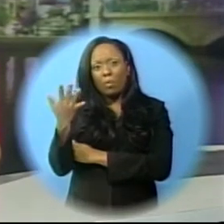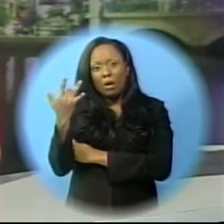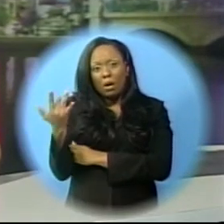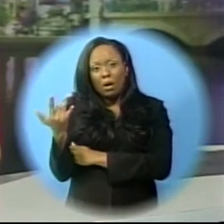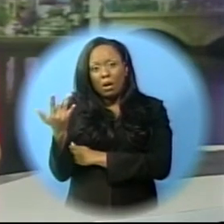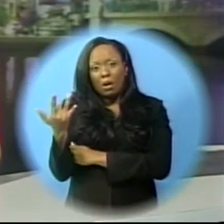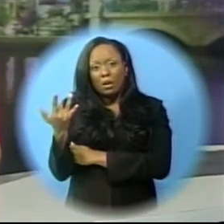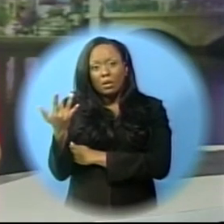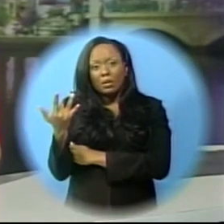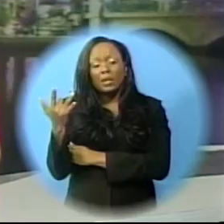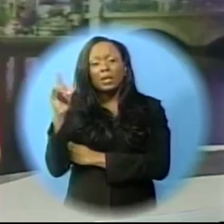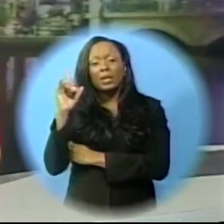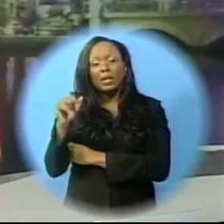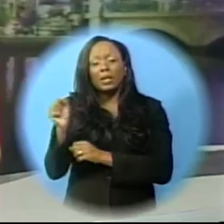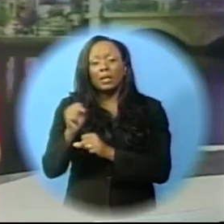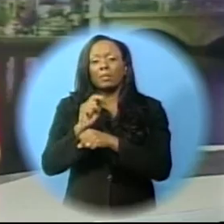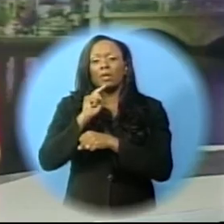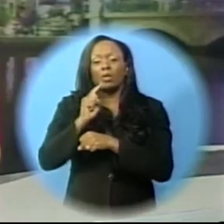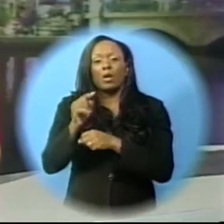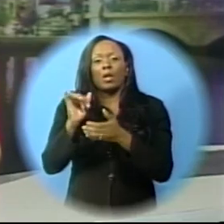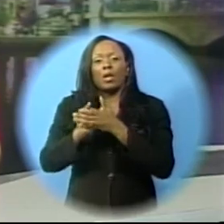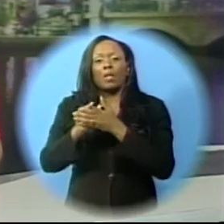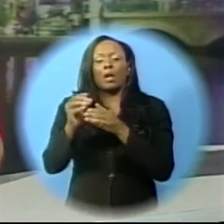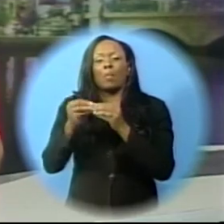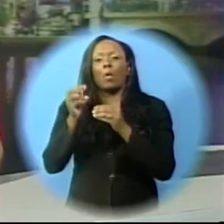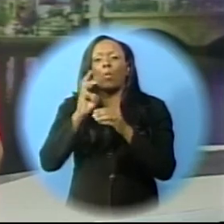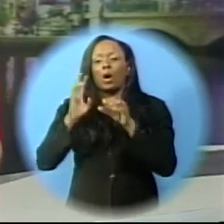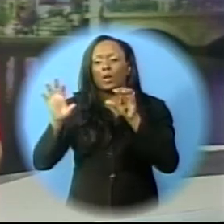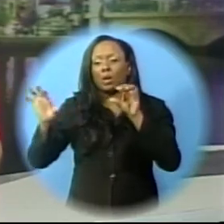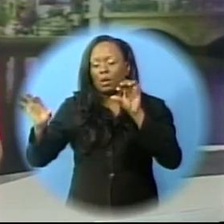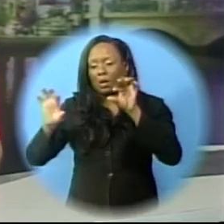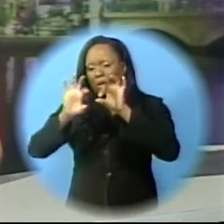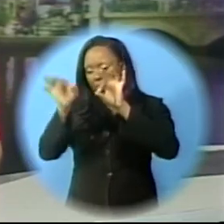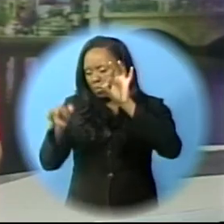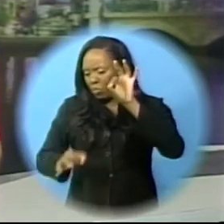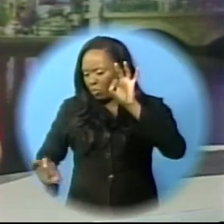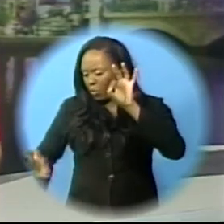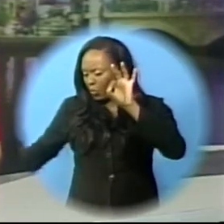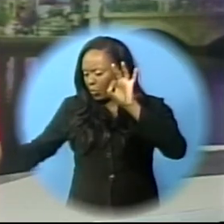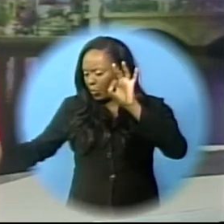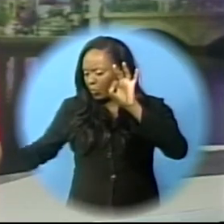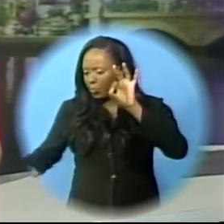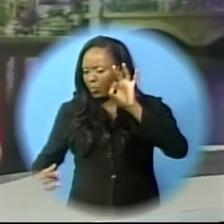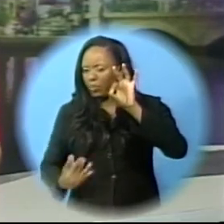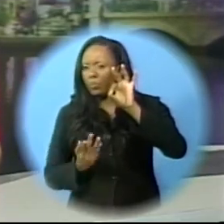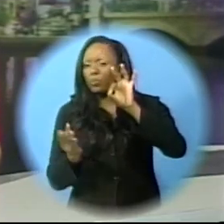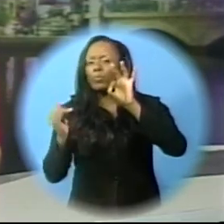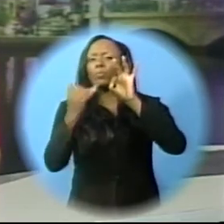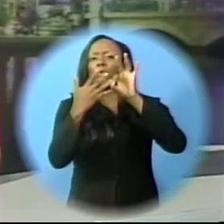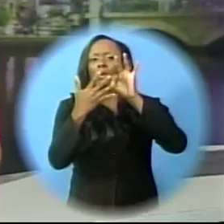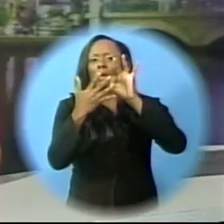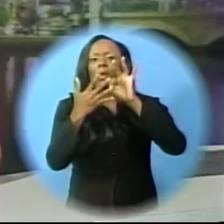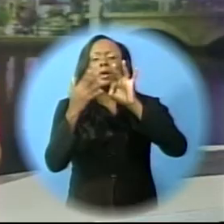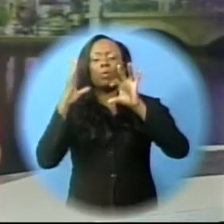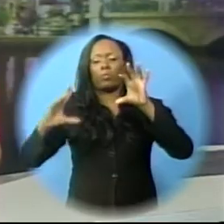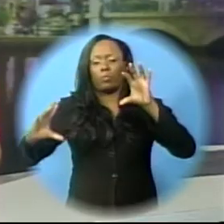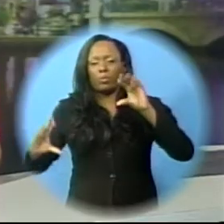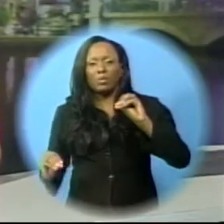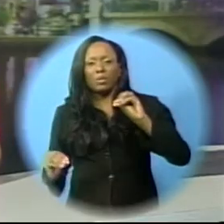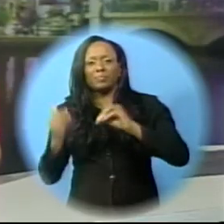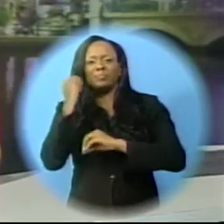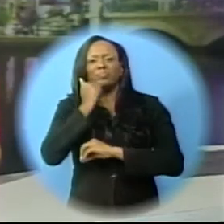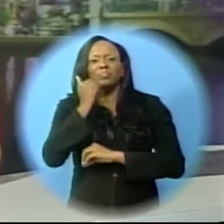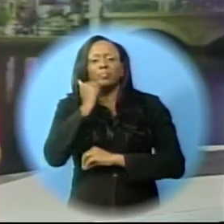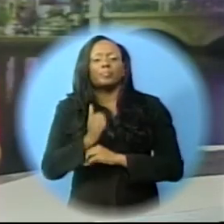and Boscobel reservoirs in the north to replenish. Now, these shutdowns will continue daily until further notice. As a